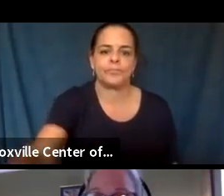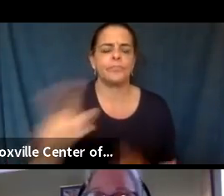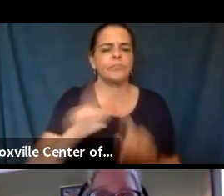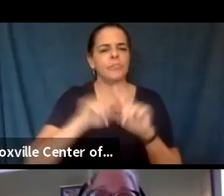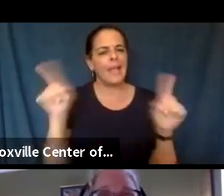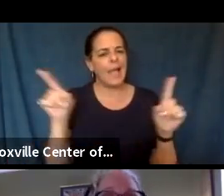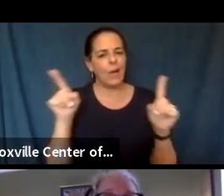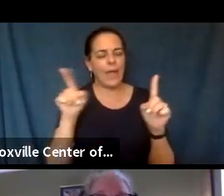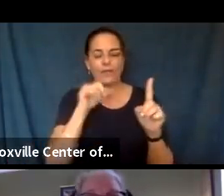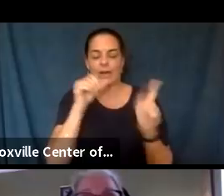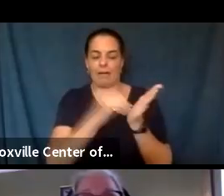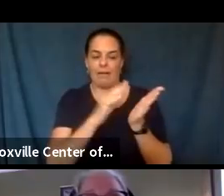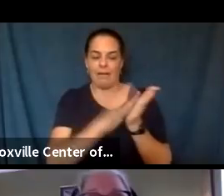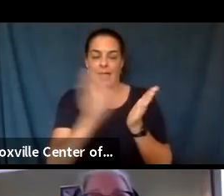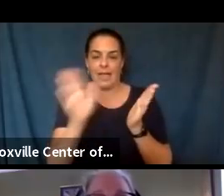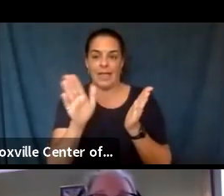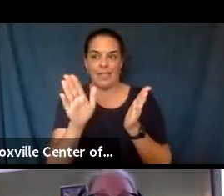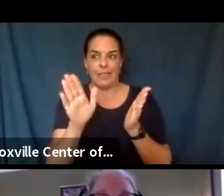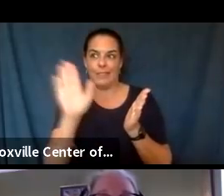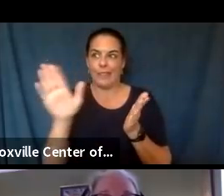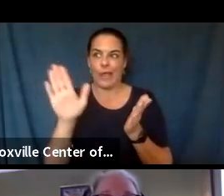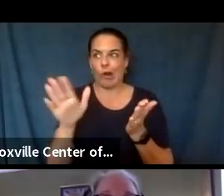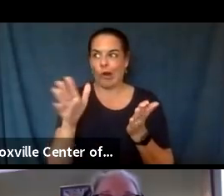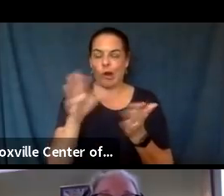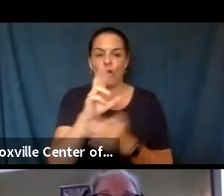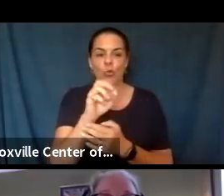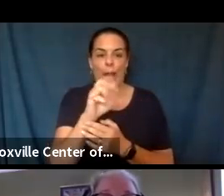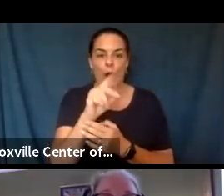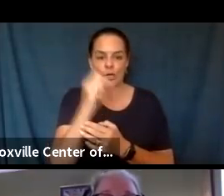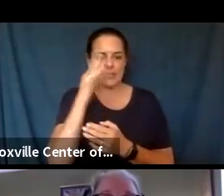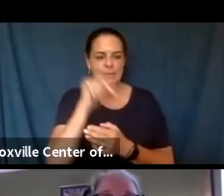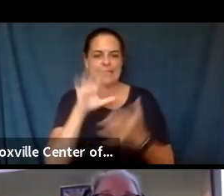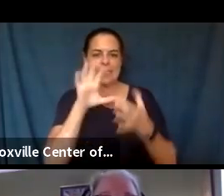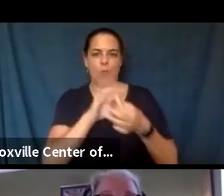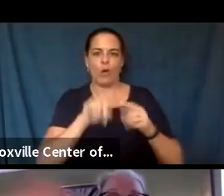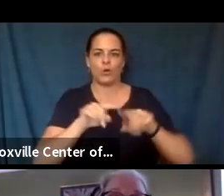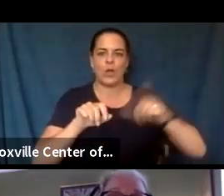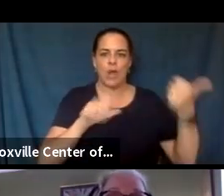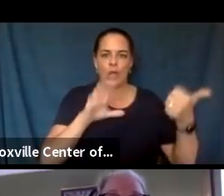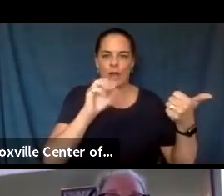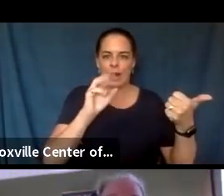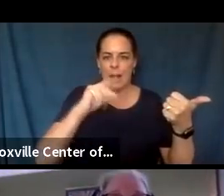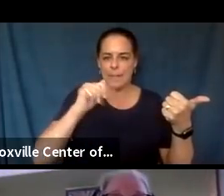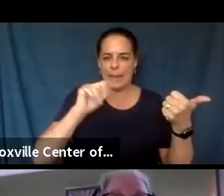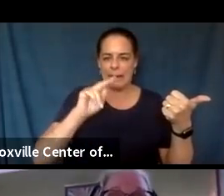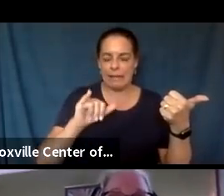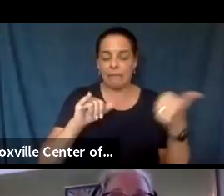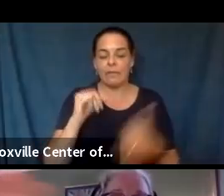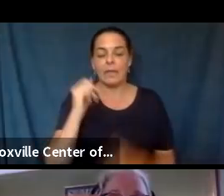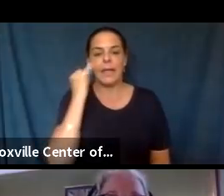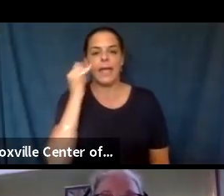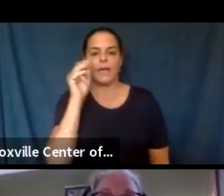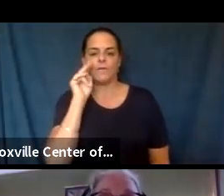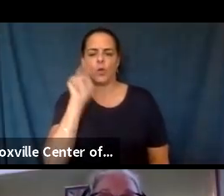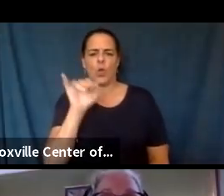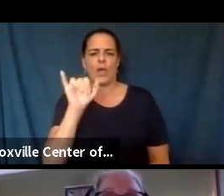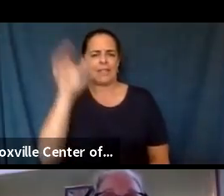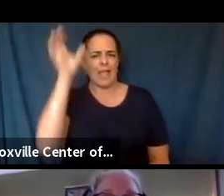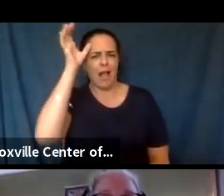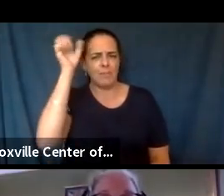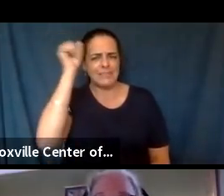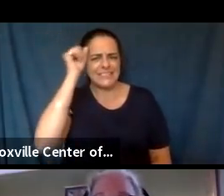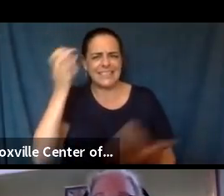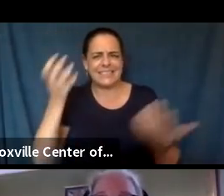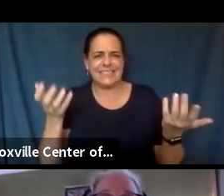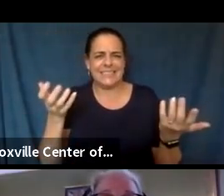on their books because it goes to another company's books. And if you just look at it from that common sense standpoint,